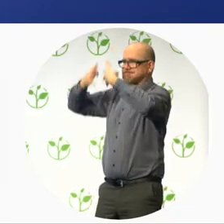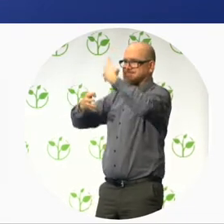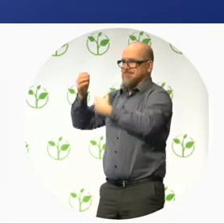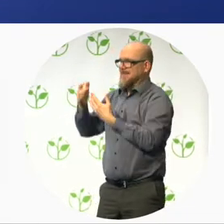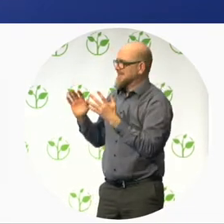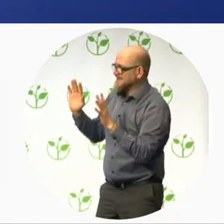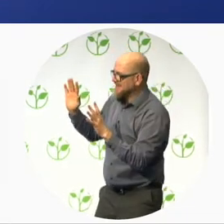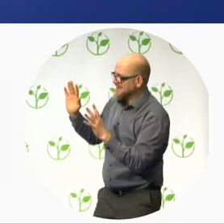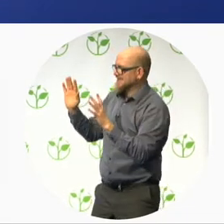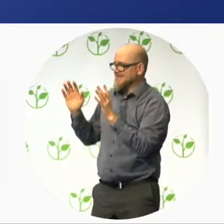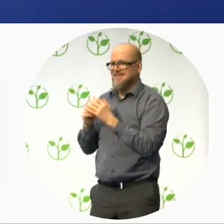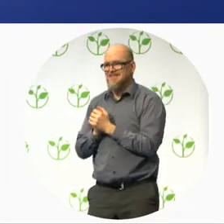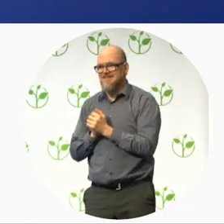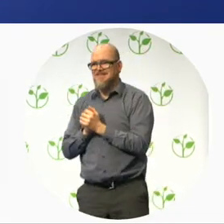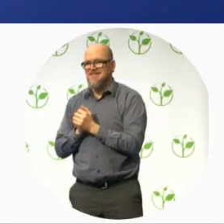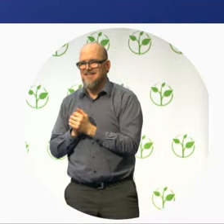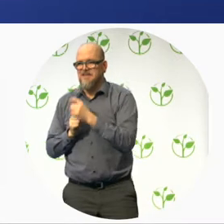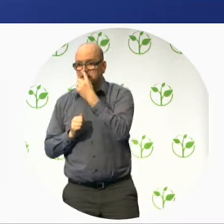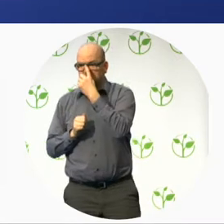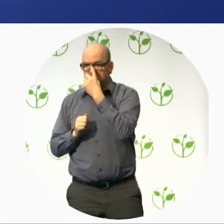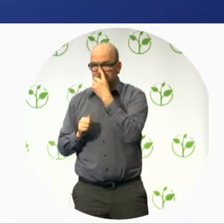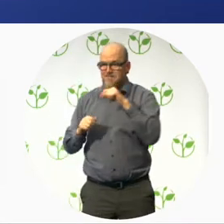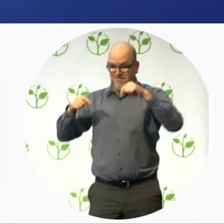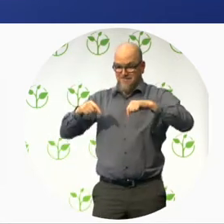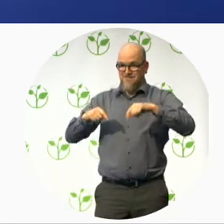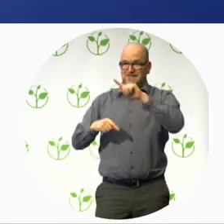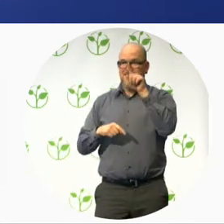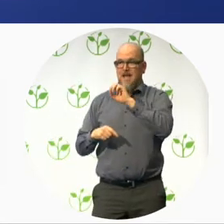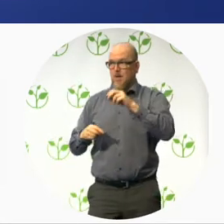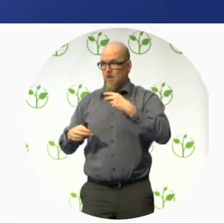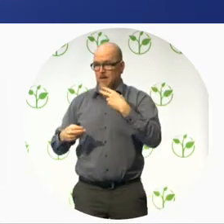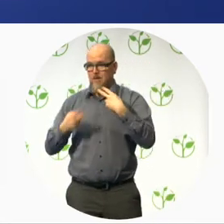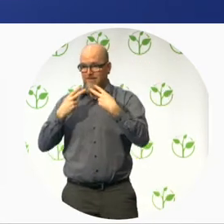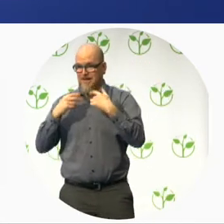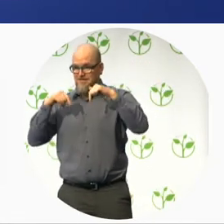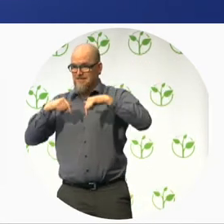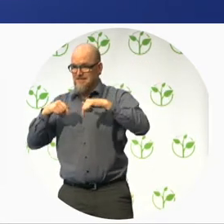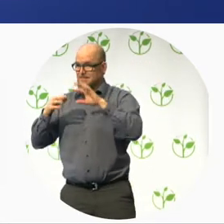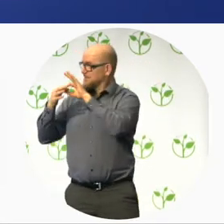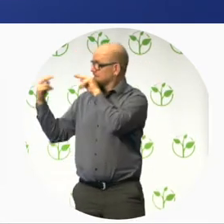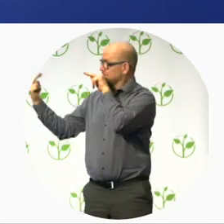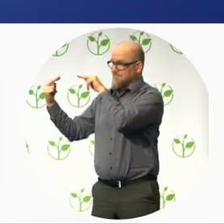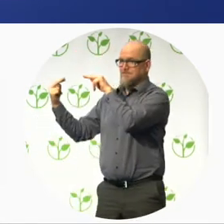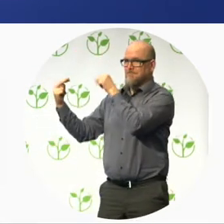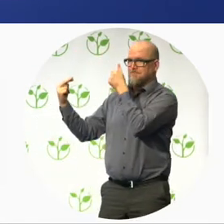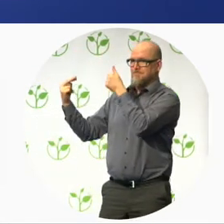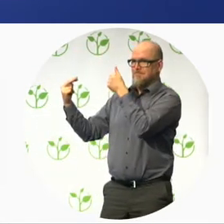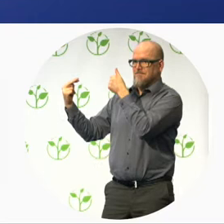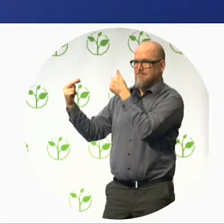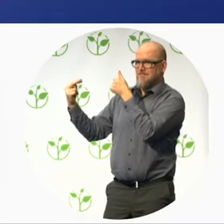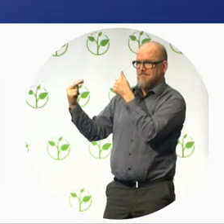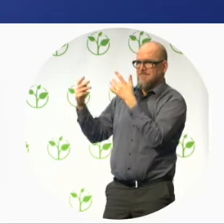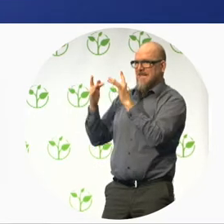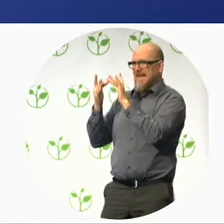not ignore it. I think that this reflects the amazing synergy of this conference, where people like us can come together and connect